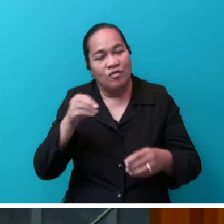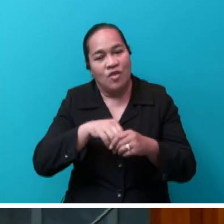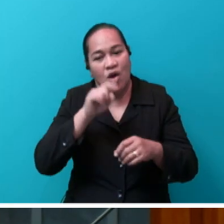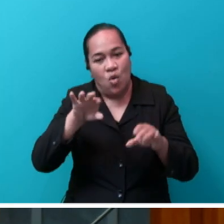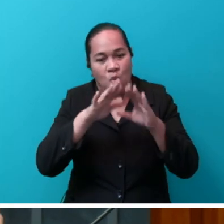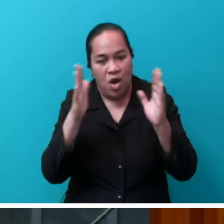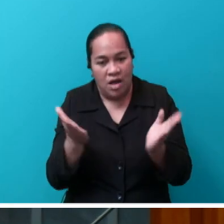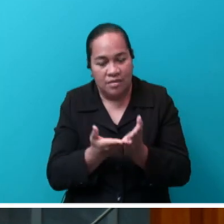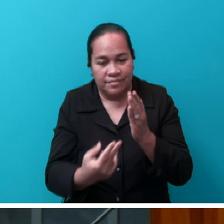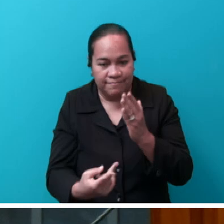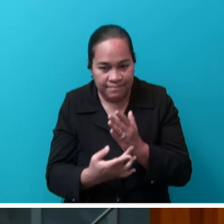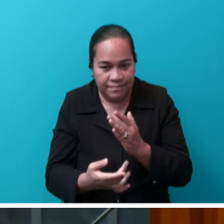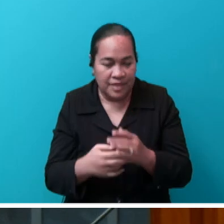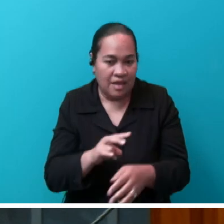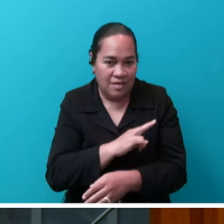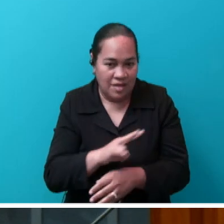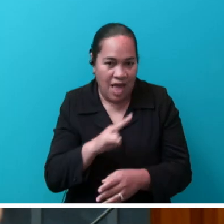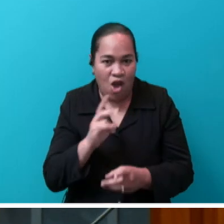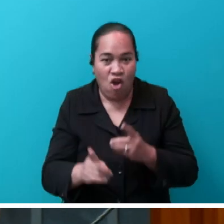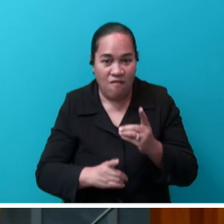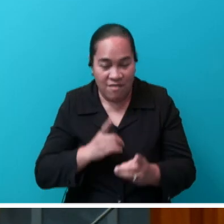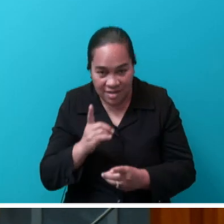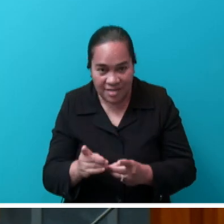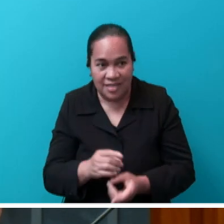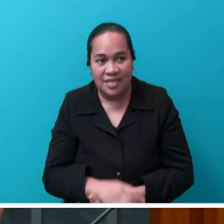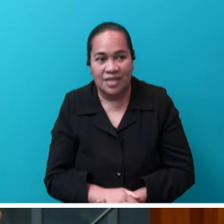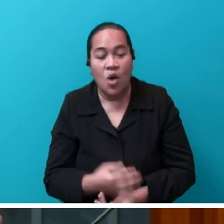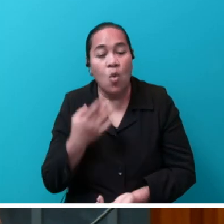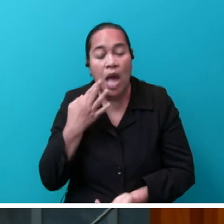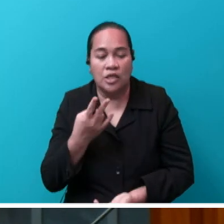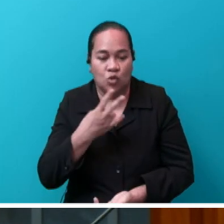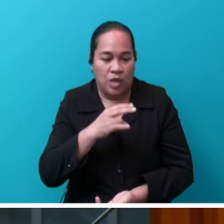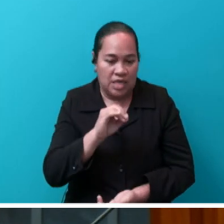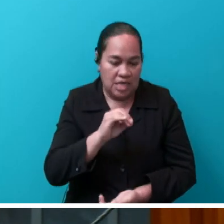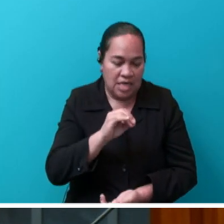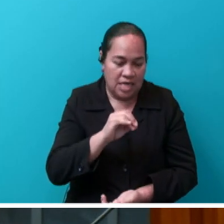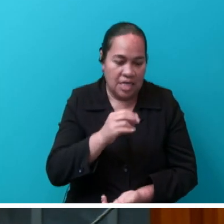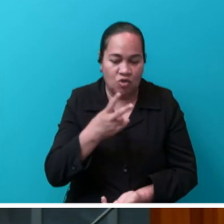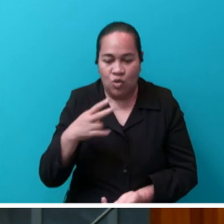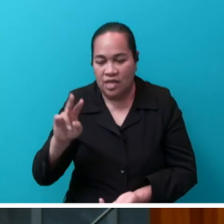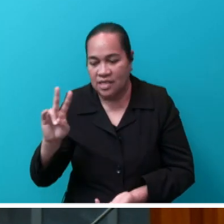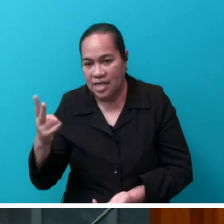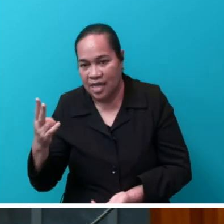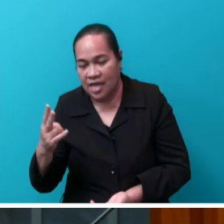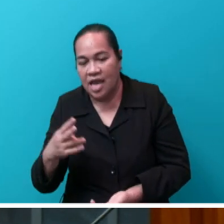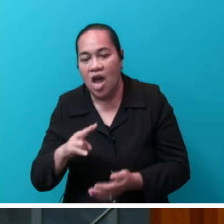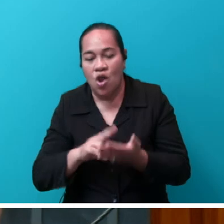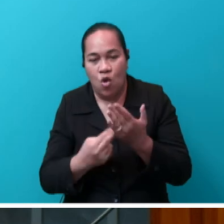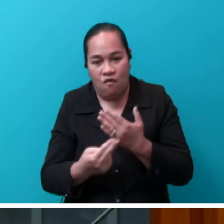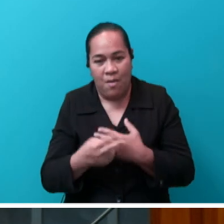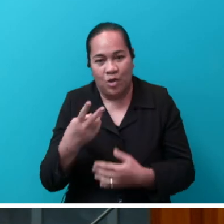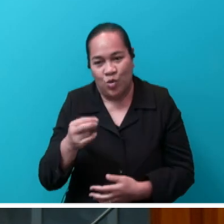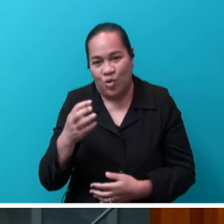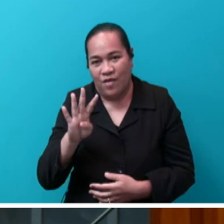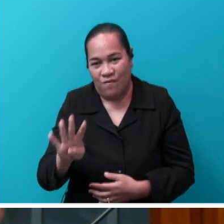and Technical Education and Development Conference, which was held on the 20th to 22nd November 2024. And